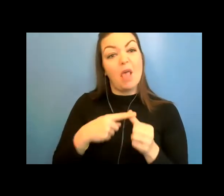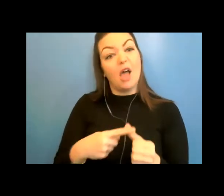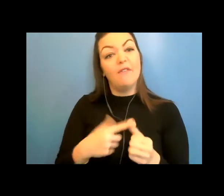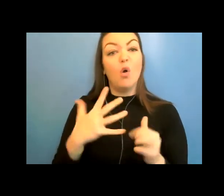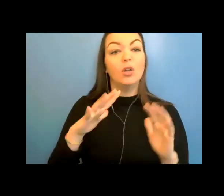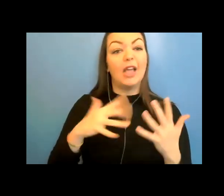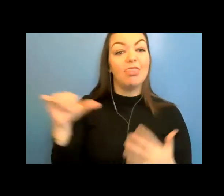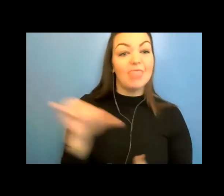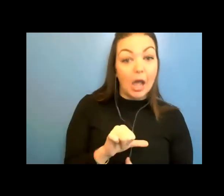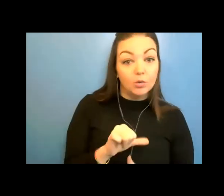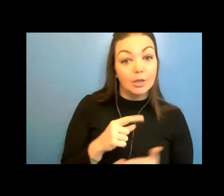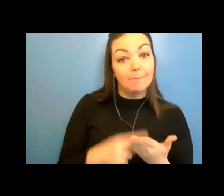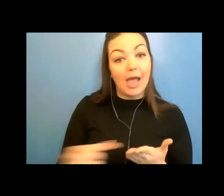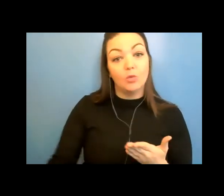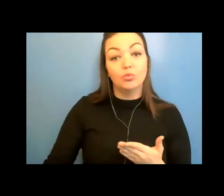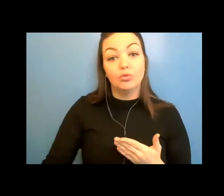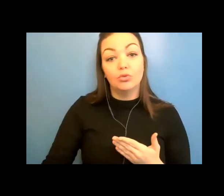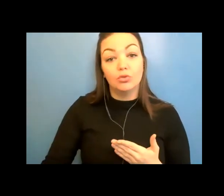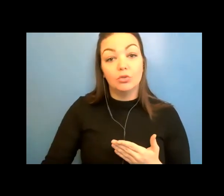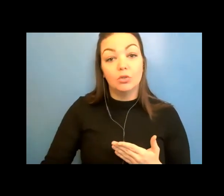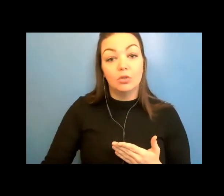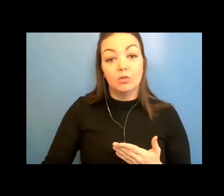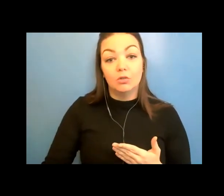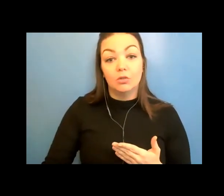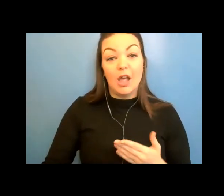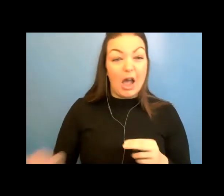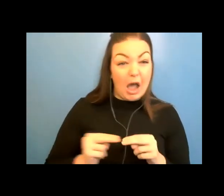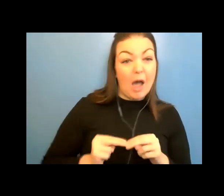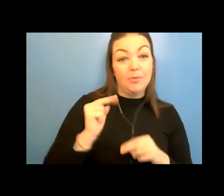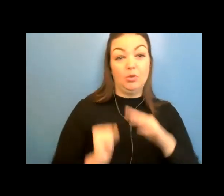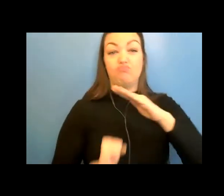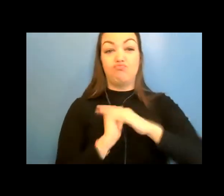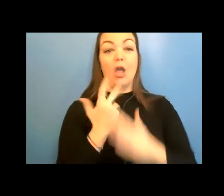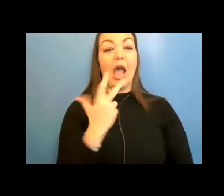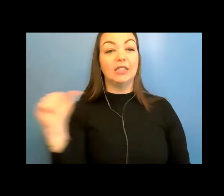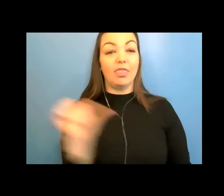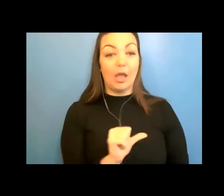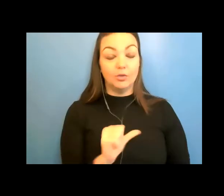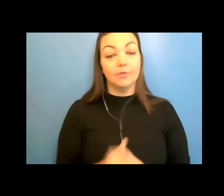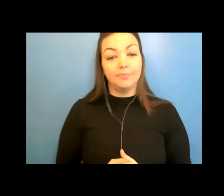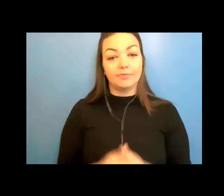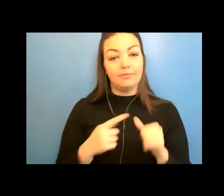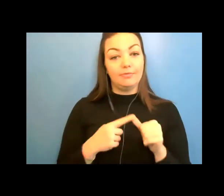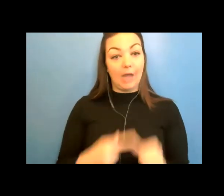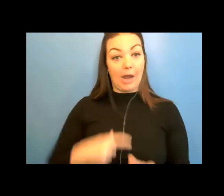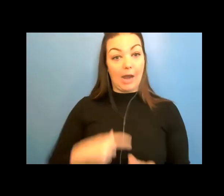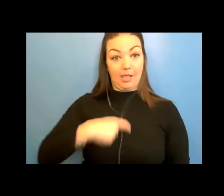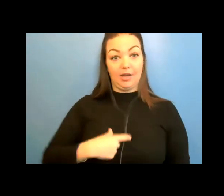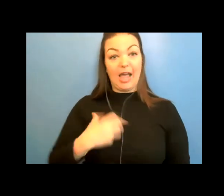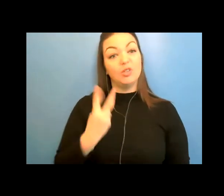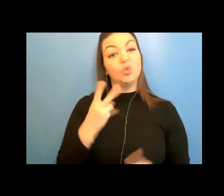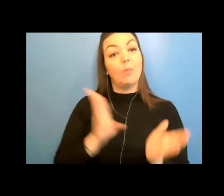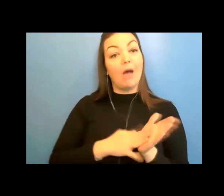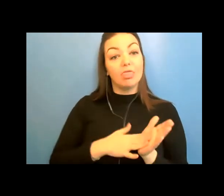£10,000 up to £80,000. Applicants had 2 months to fill in an expression of